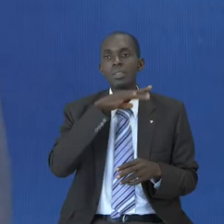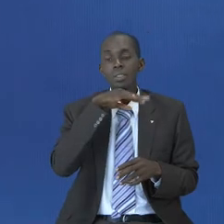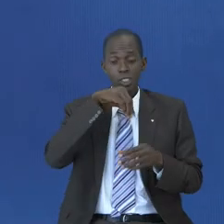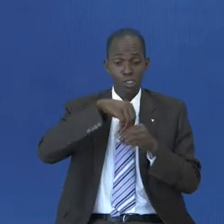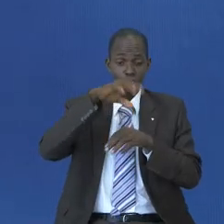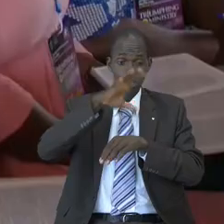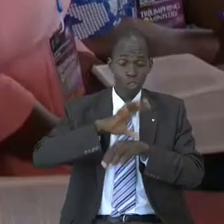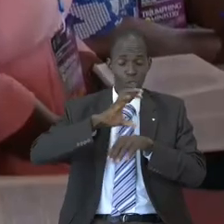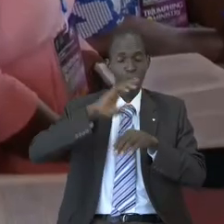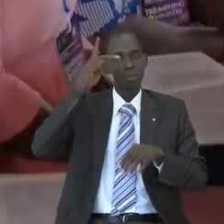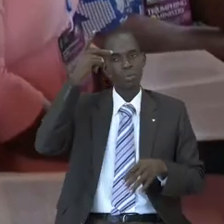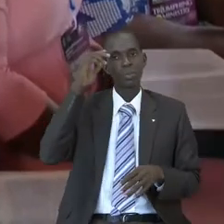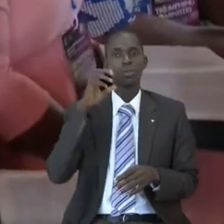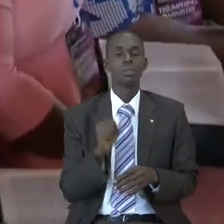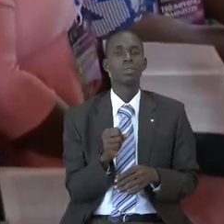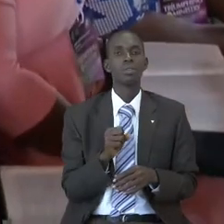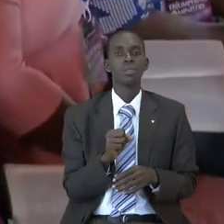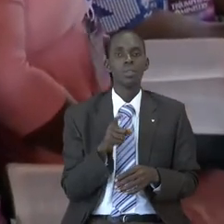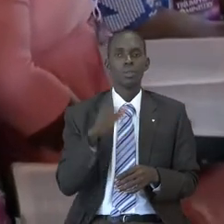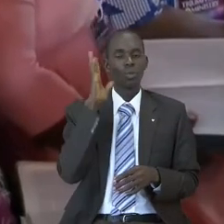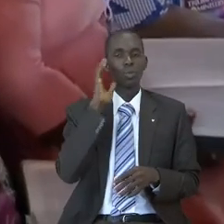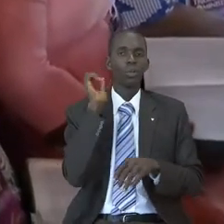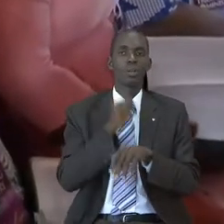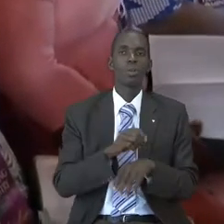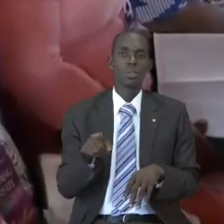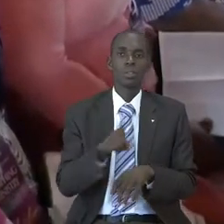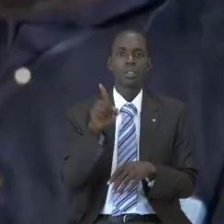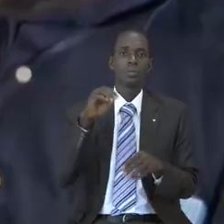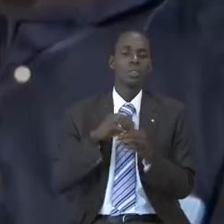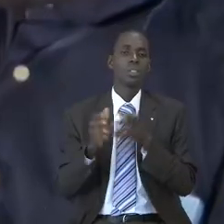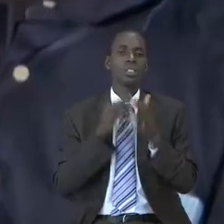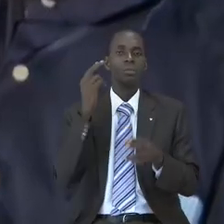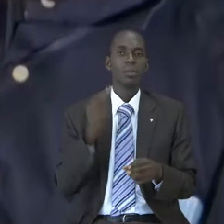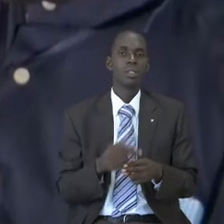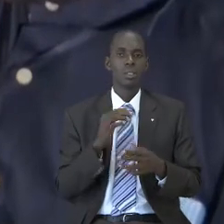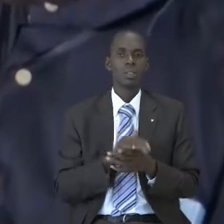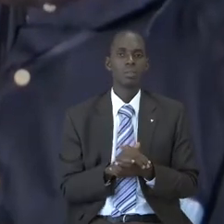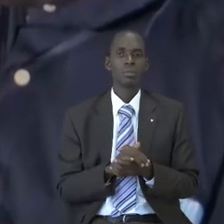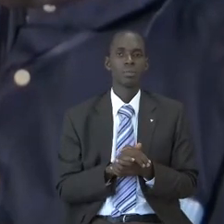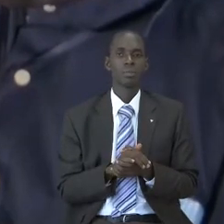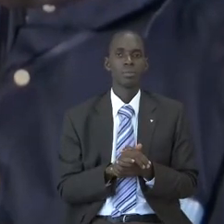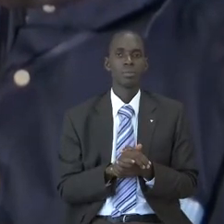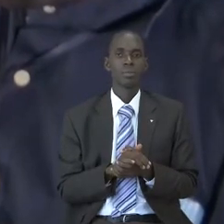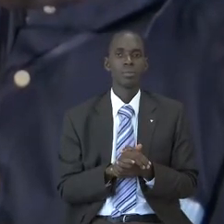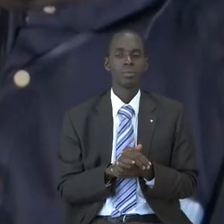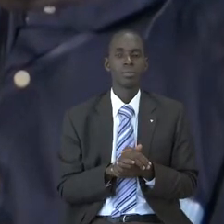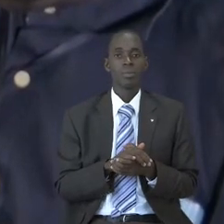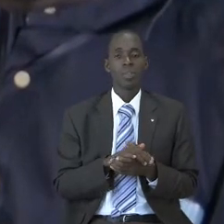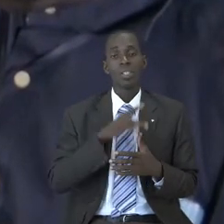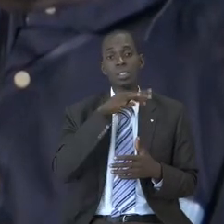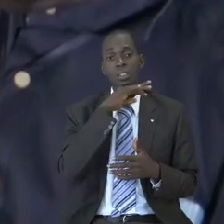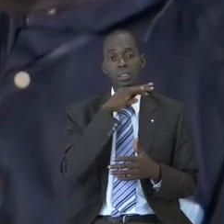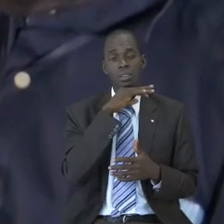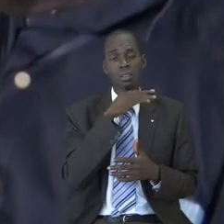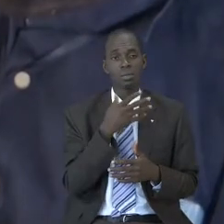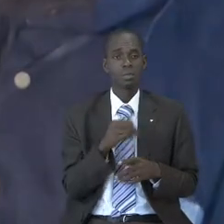politics, yeah. You'll overcome them in Jesus' name. Yeah. Corruption. If